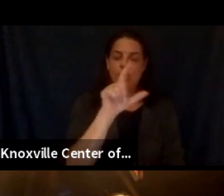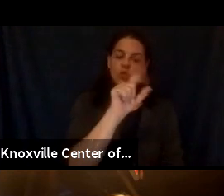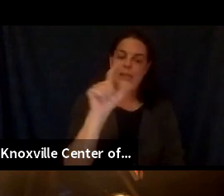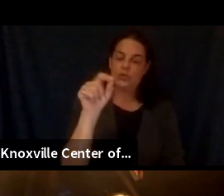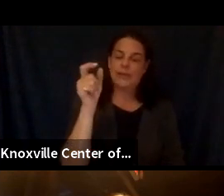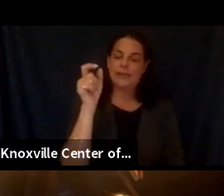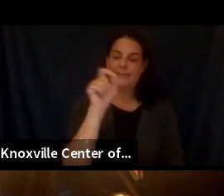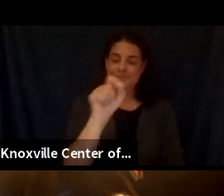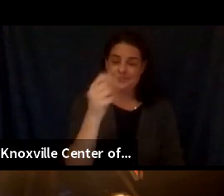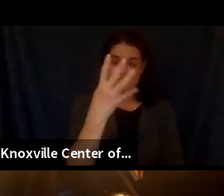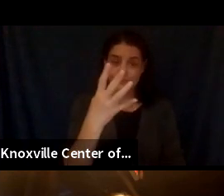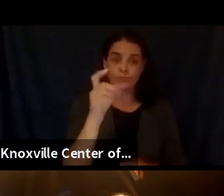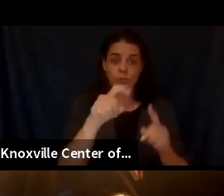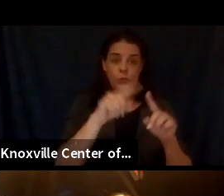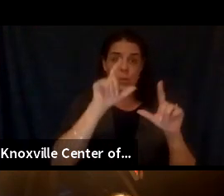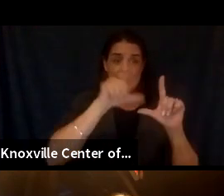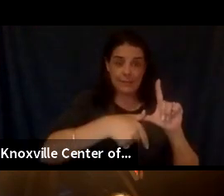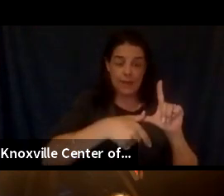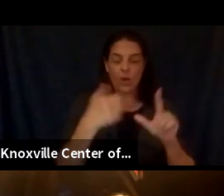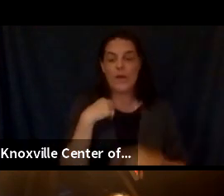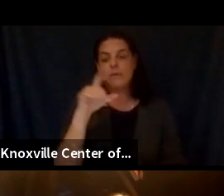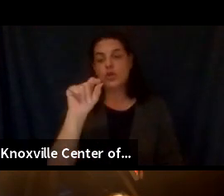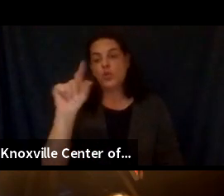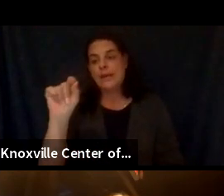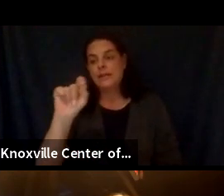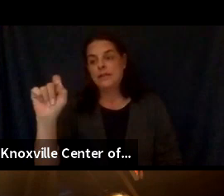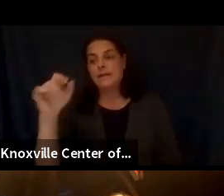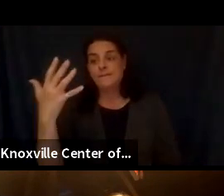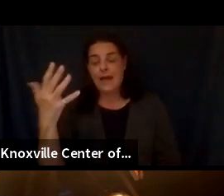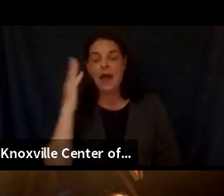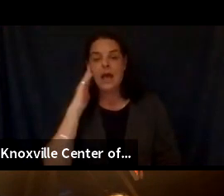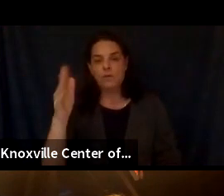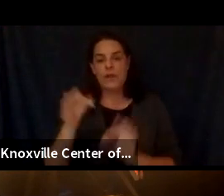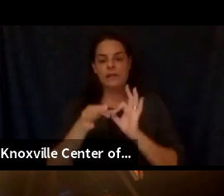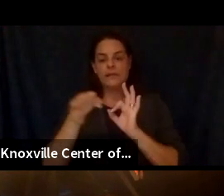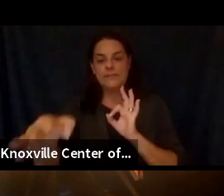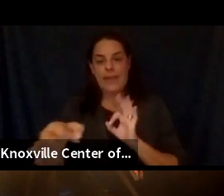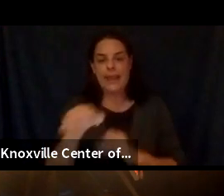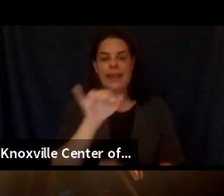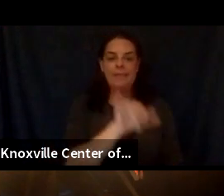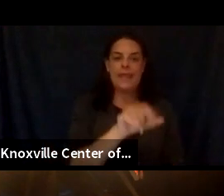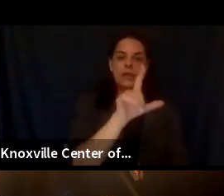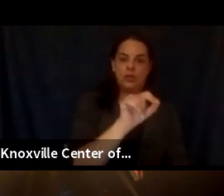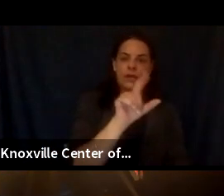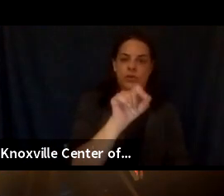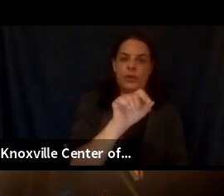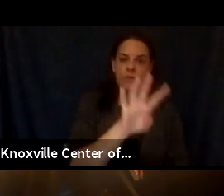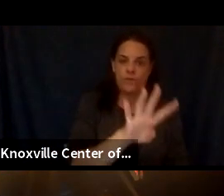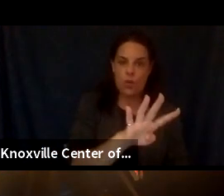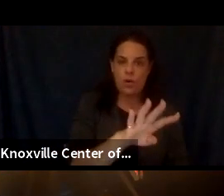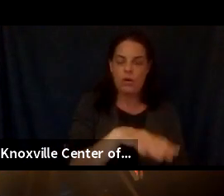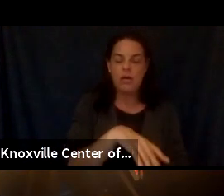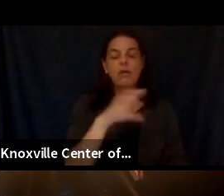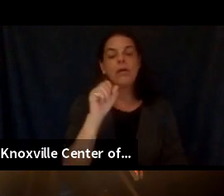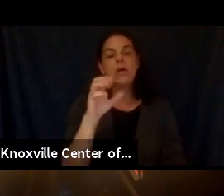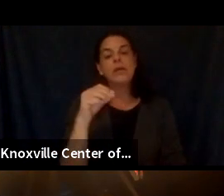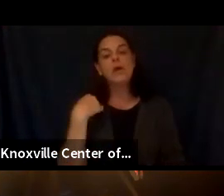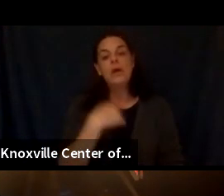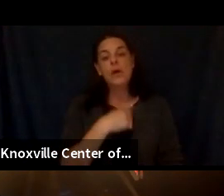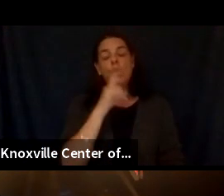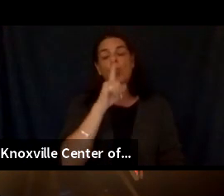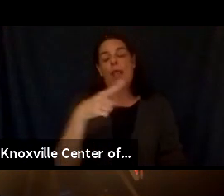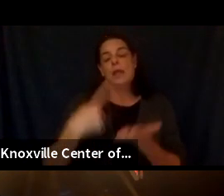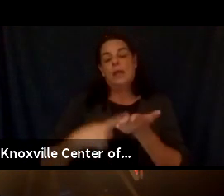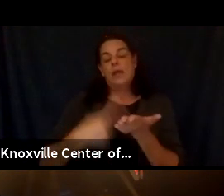have 2025, which expands 2024. So we're actually